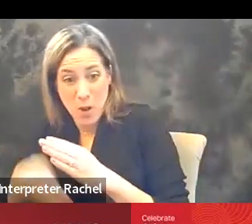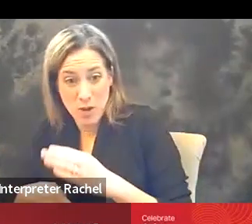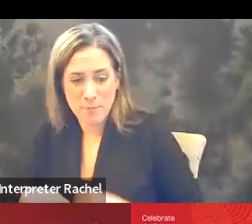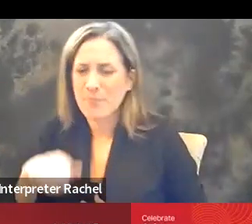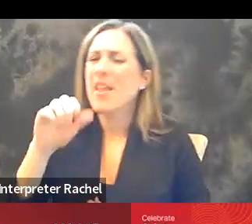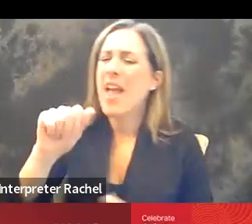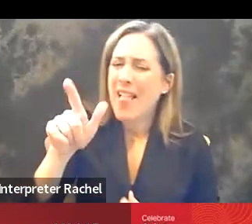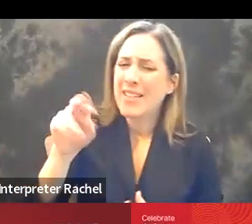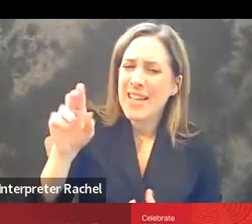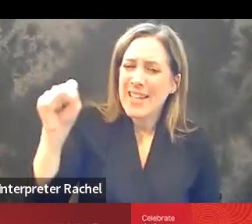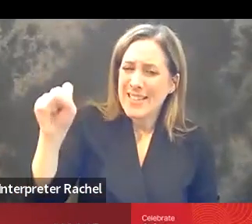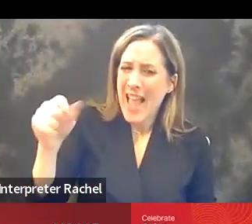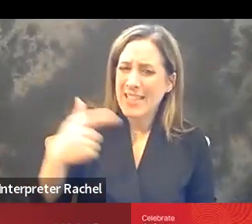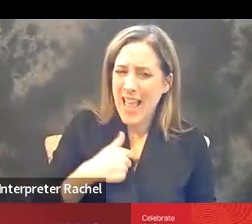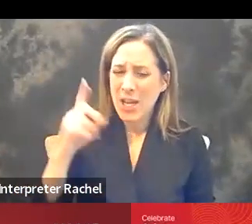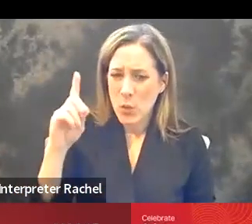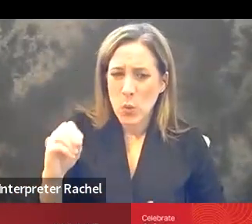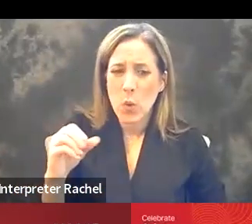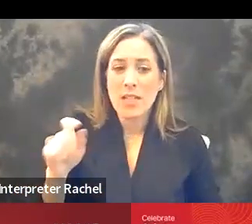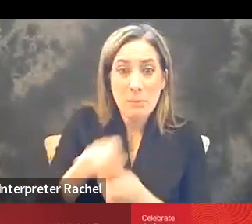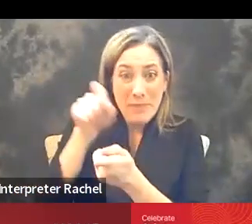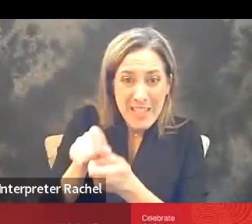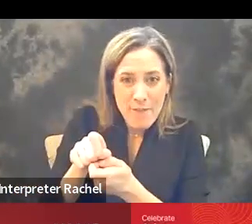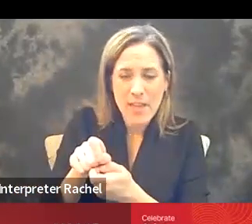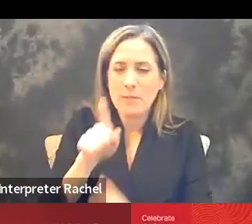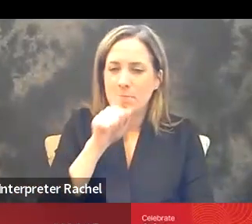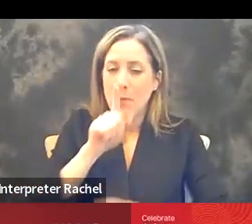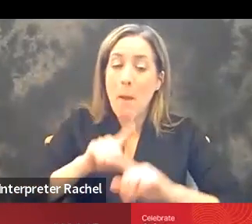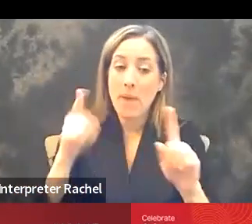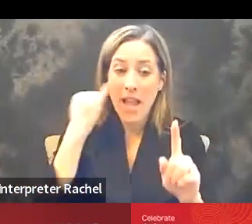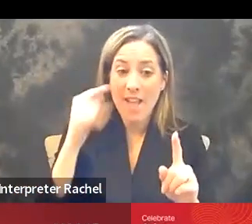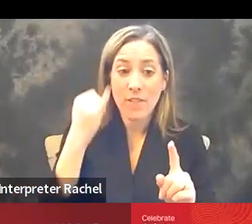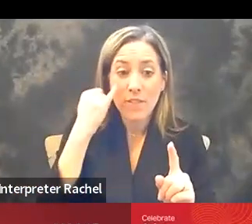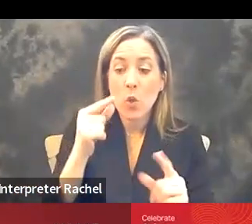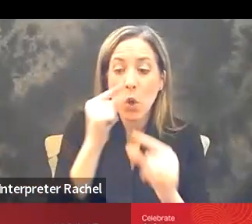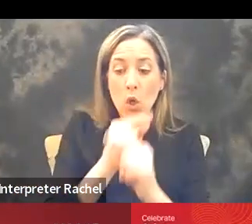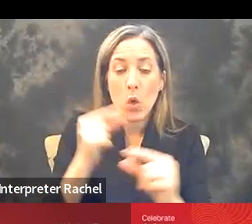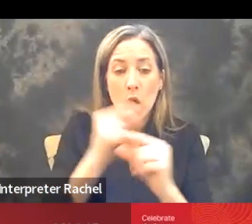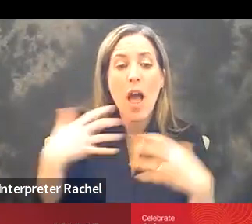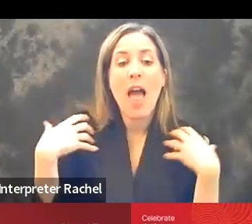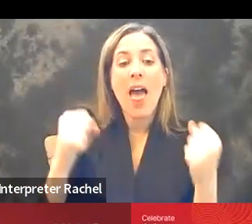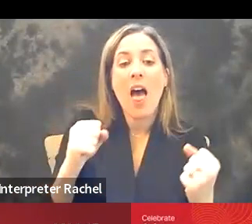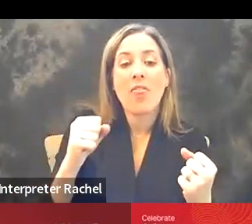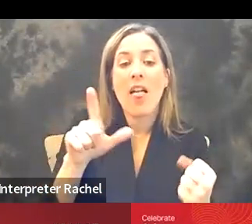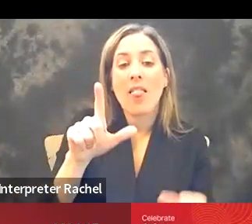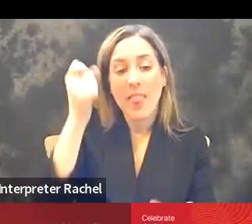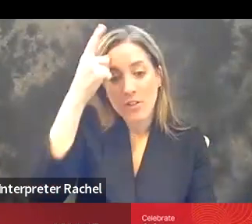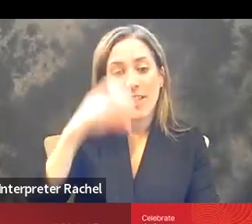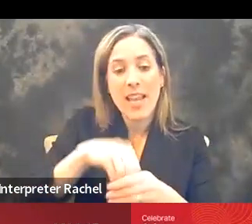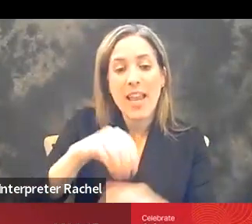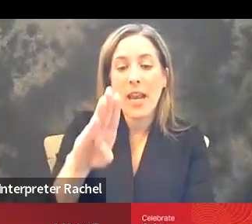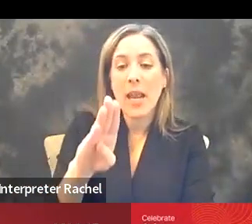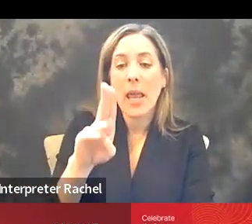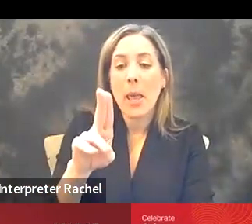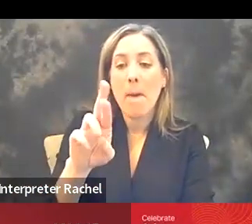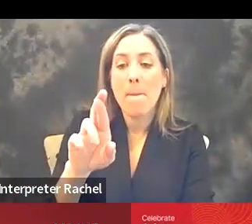anything specifically, but there is a study, if you just Google health literacy in Berkman, Berkman,